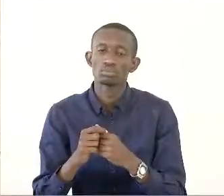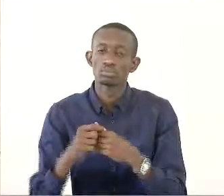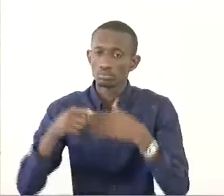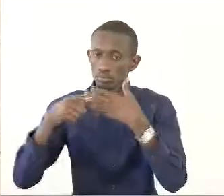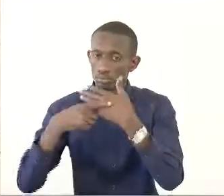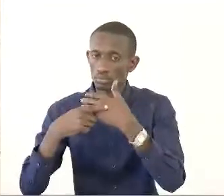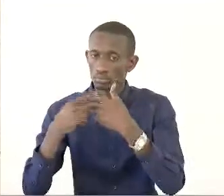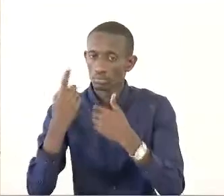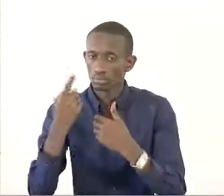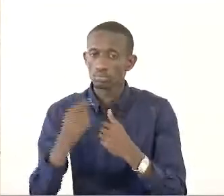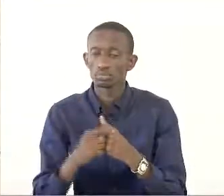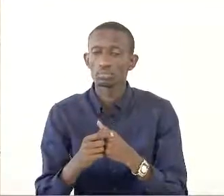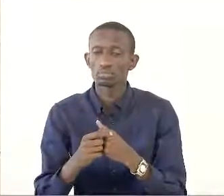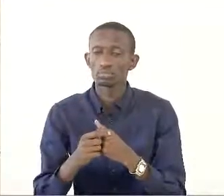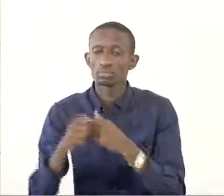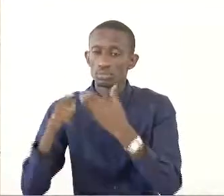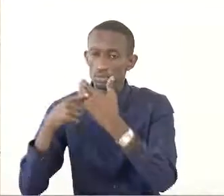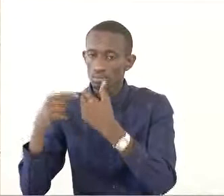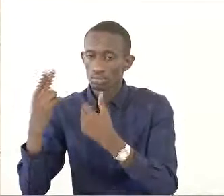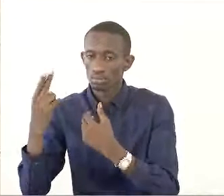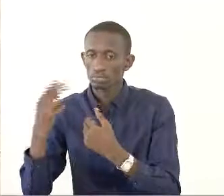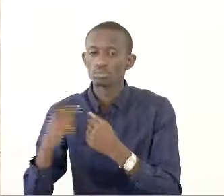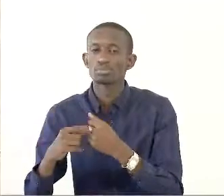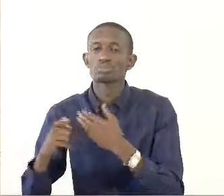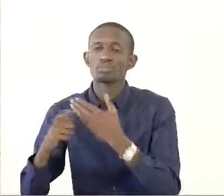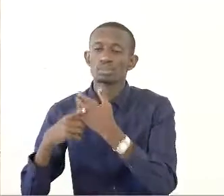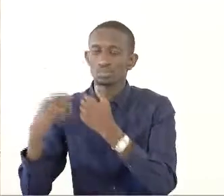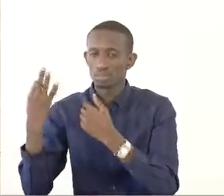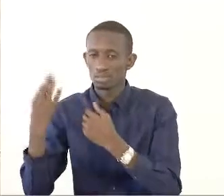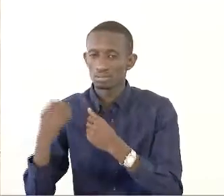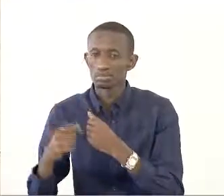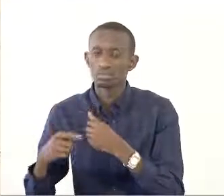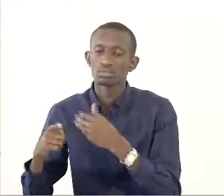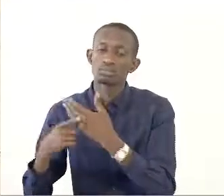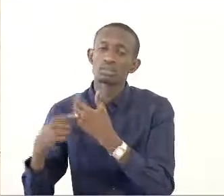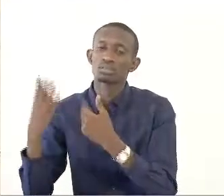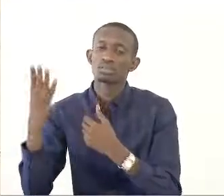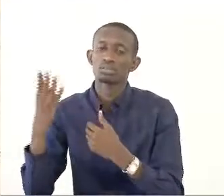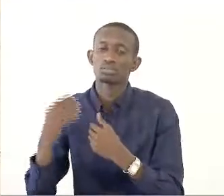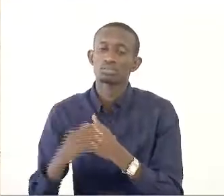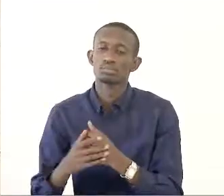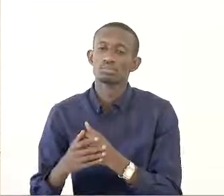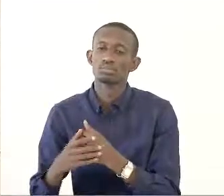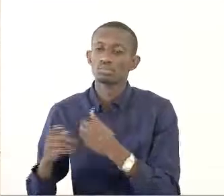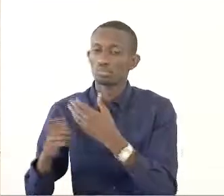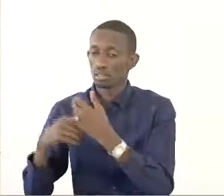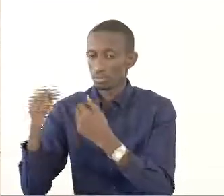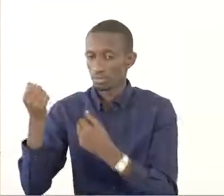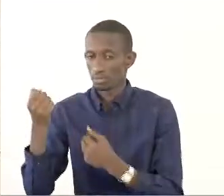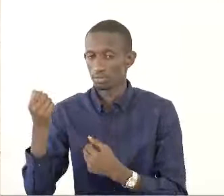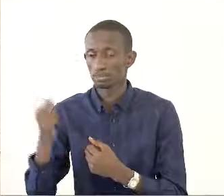Negative 1, negative 2, negative 3, negative 4, negative